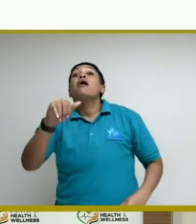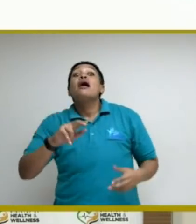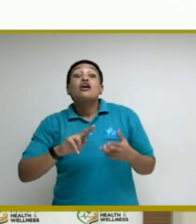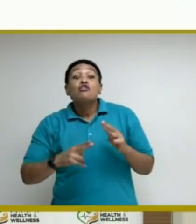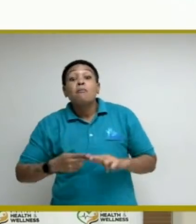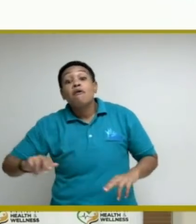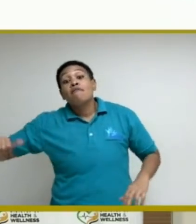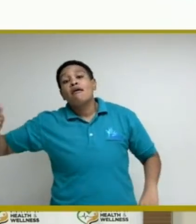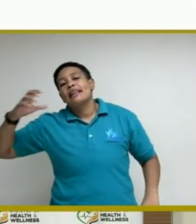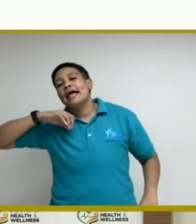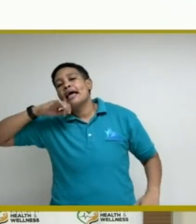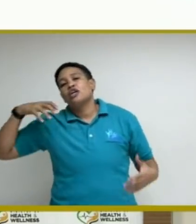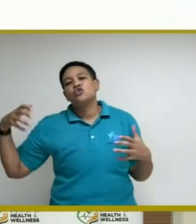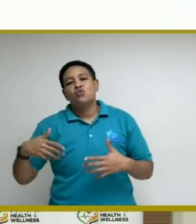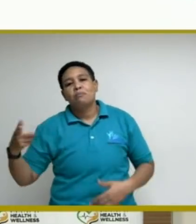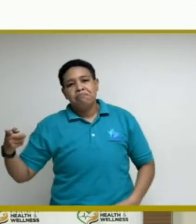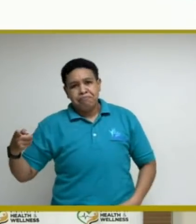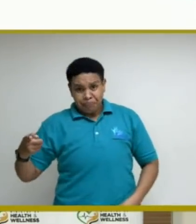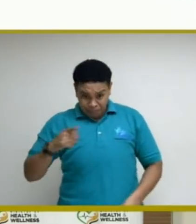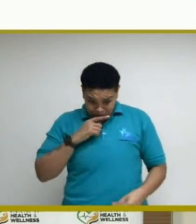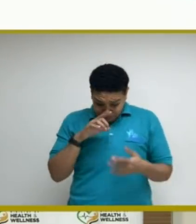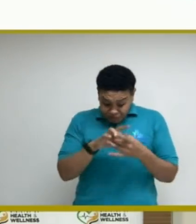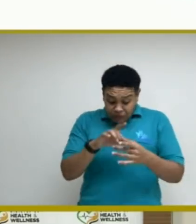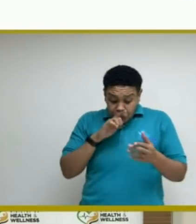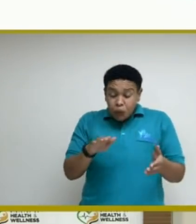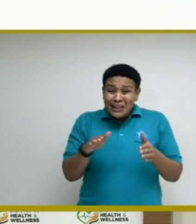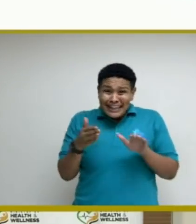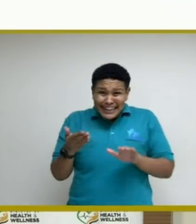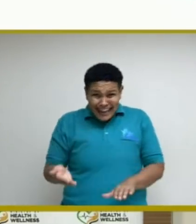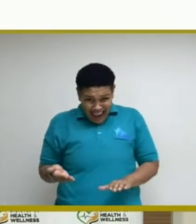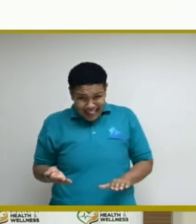other age groups. In terms of deaths,